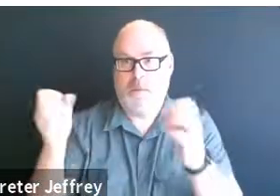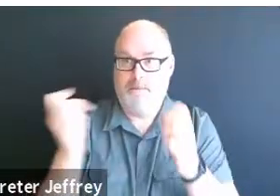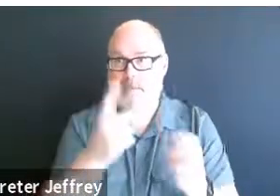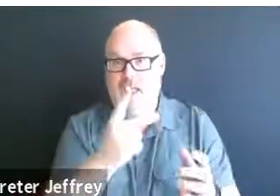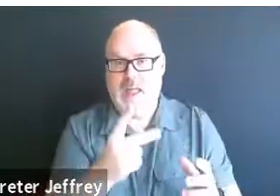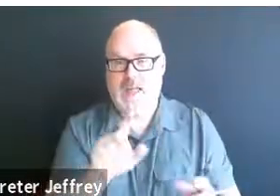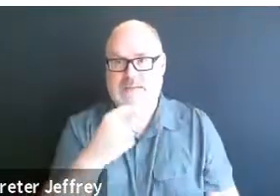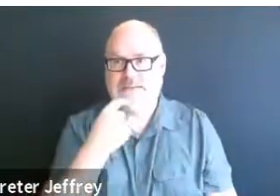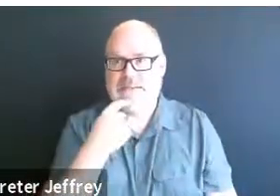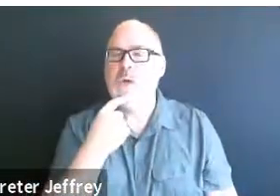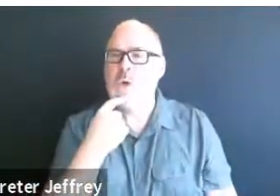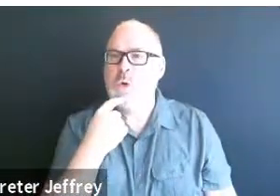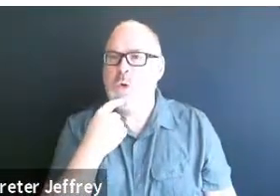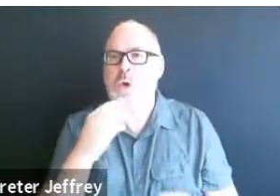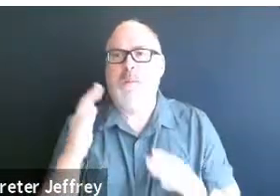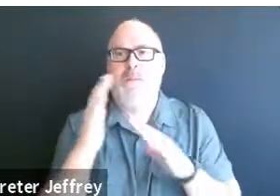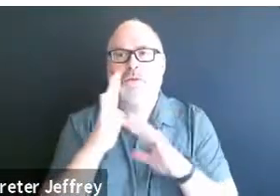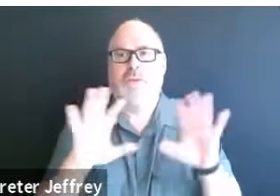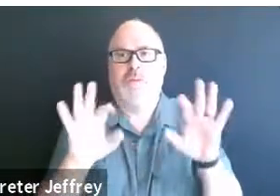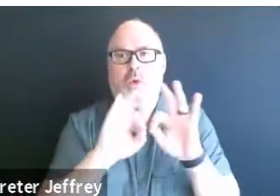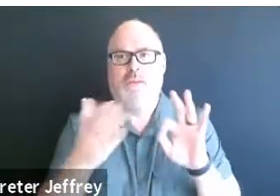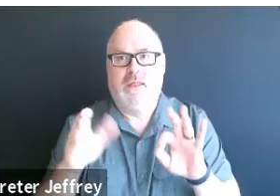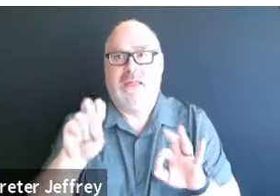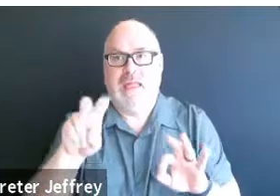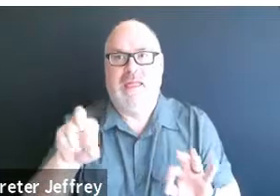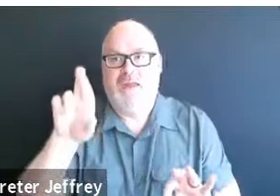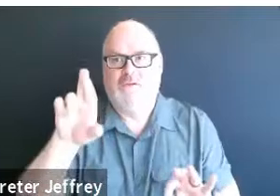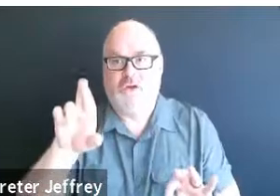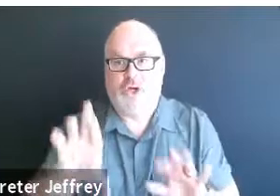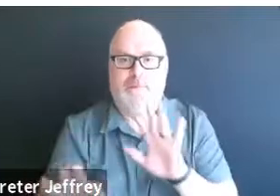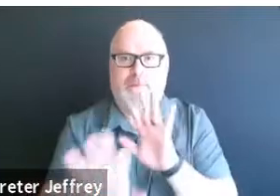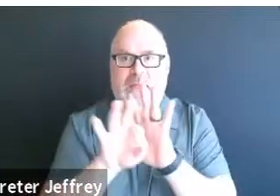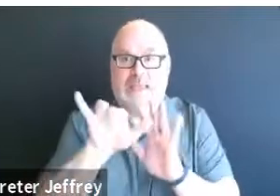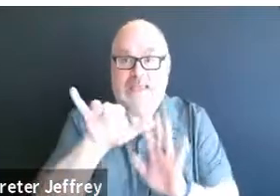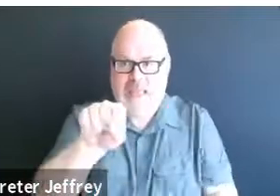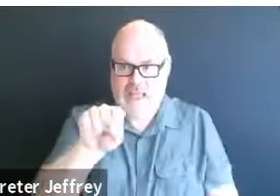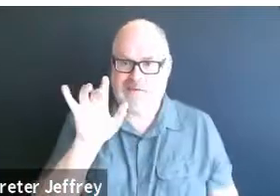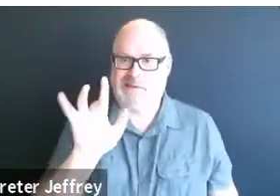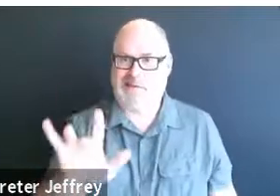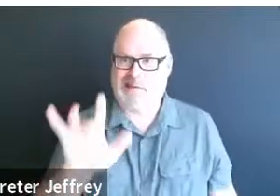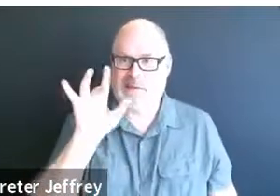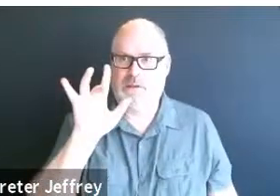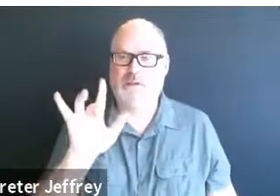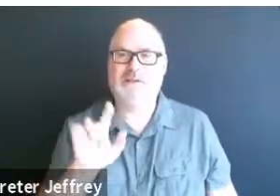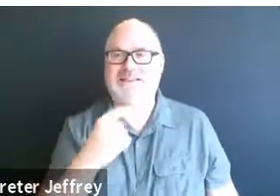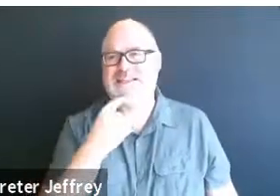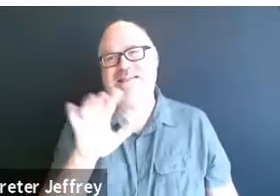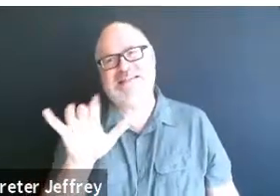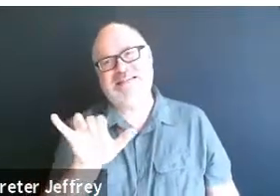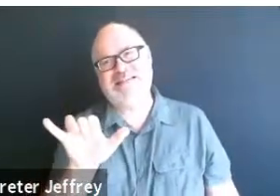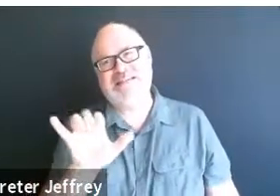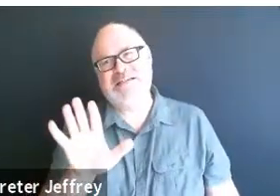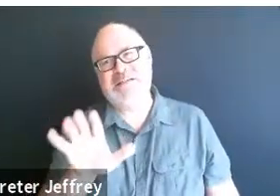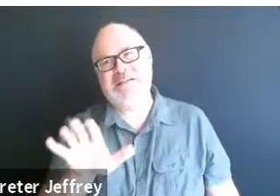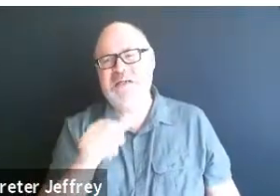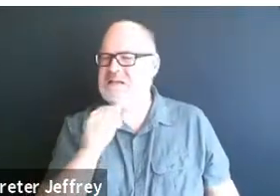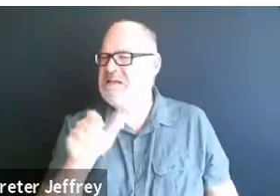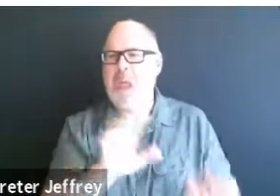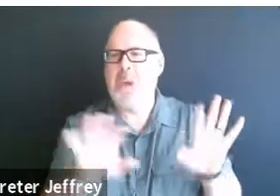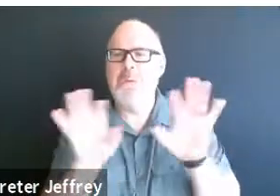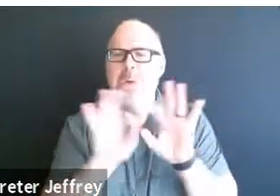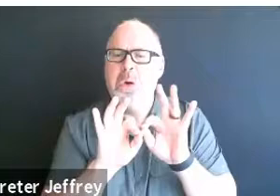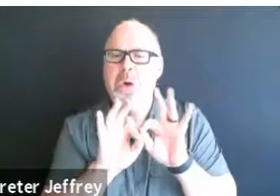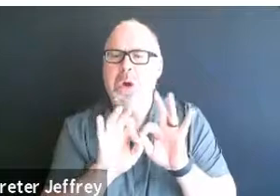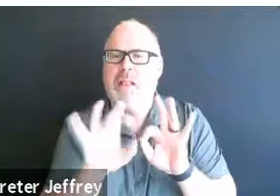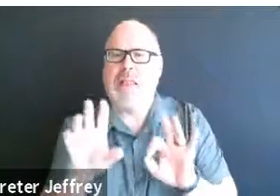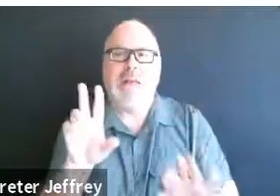this is still the most important thing ever, you can select yes. If you realize, you know what, that isn't as important, you can